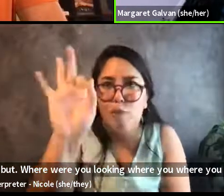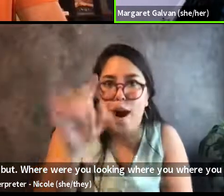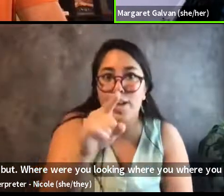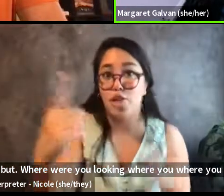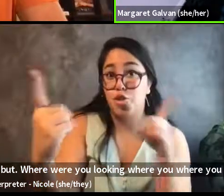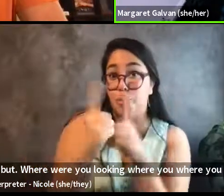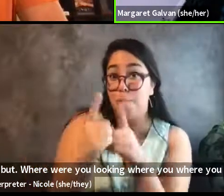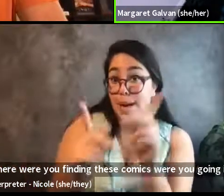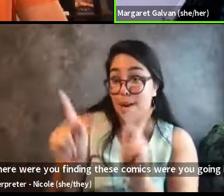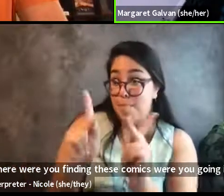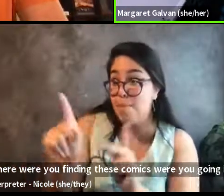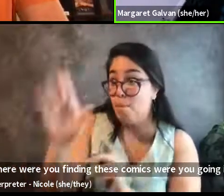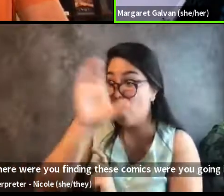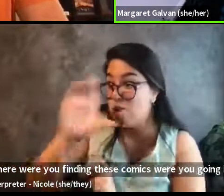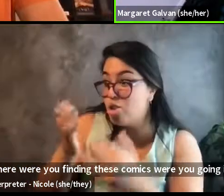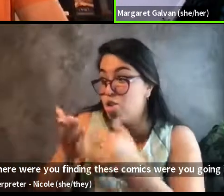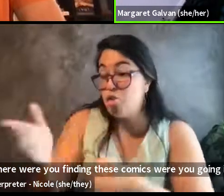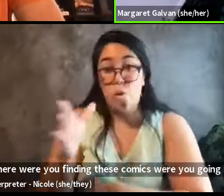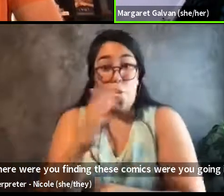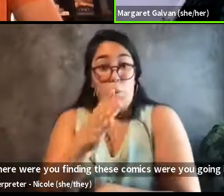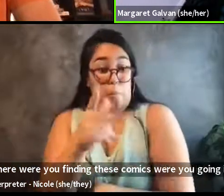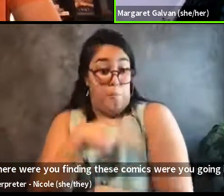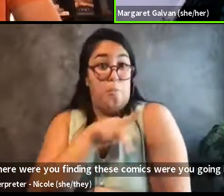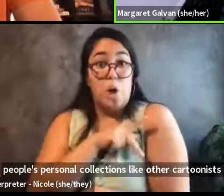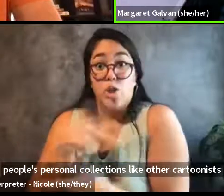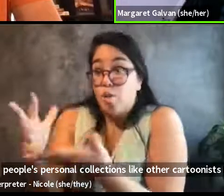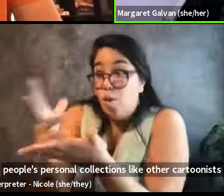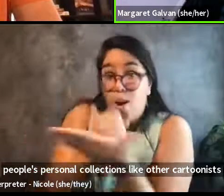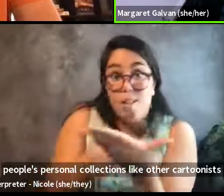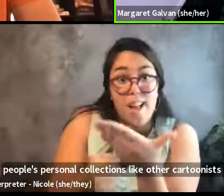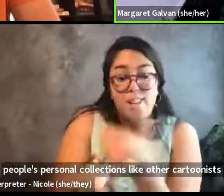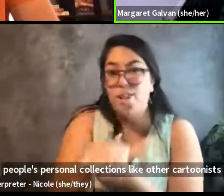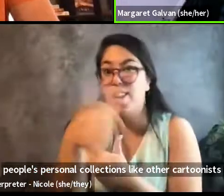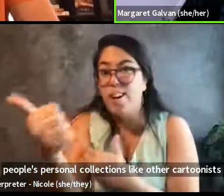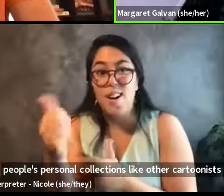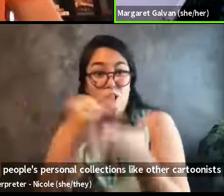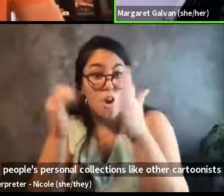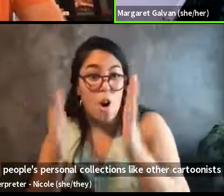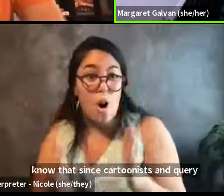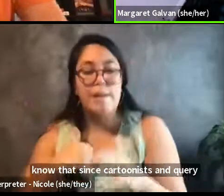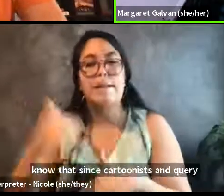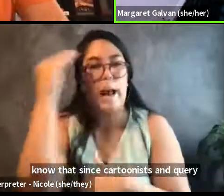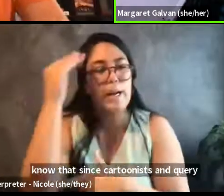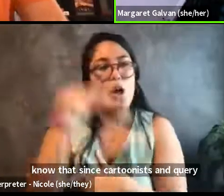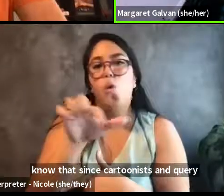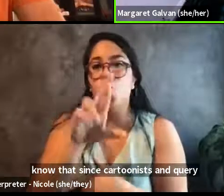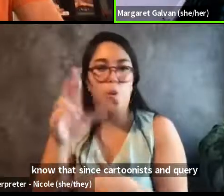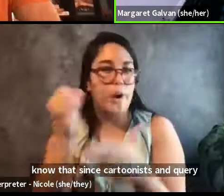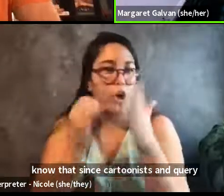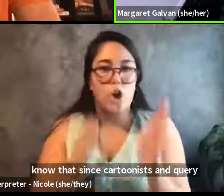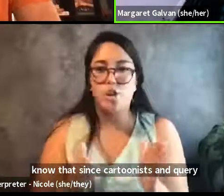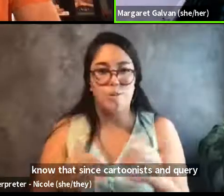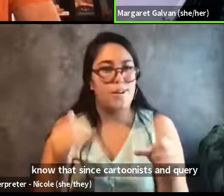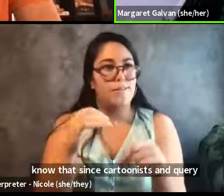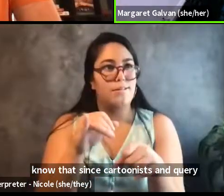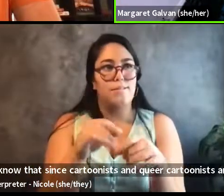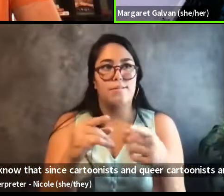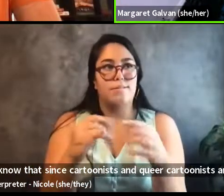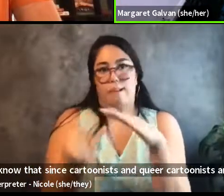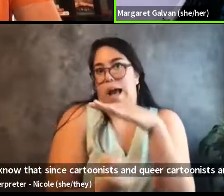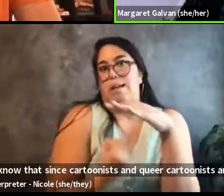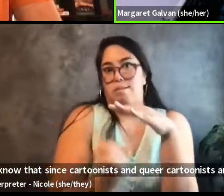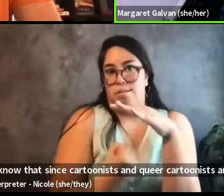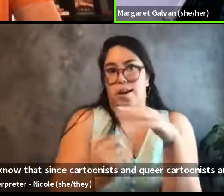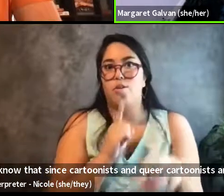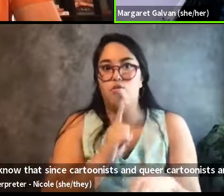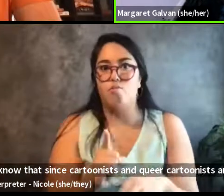uh, collections like other cartoonists? I know that since, uh, cartoonists and queer cartoonists are super marginalized, sometimes they're often